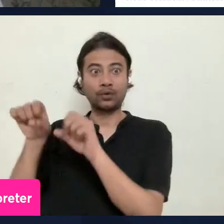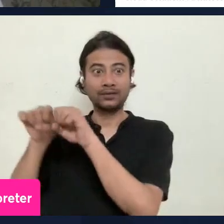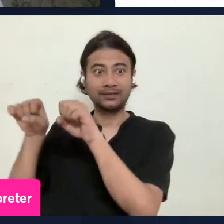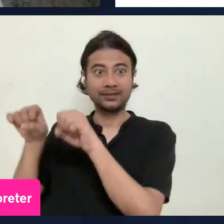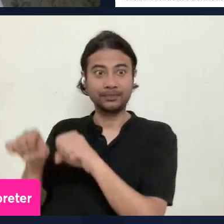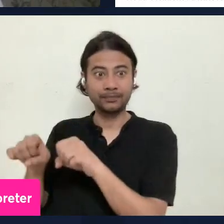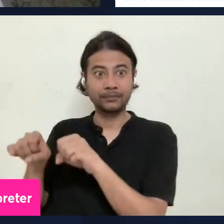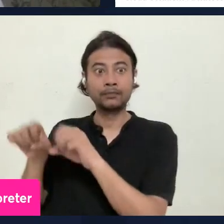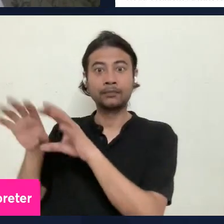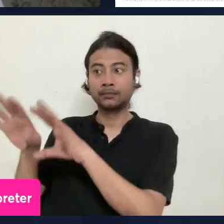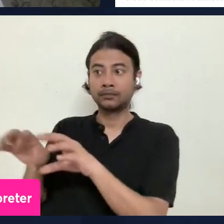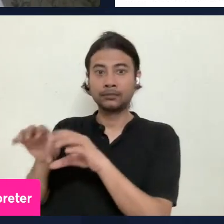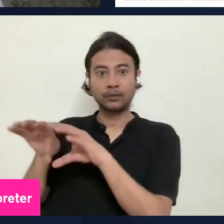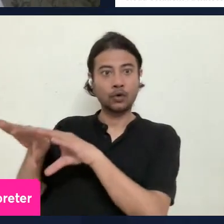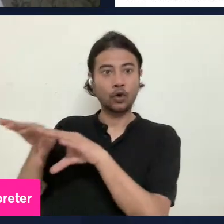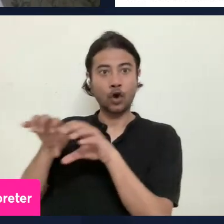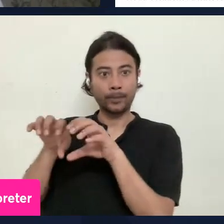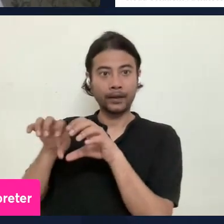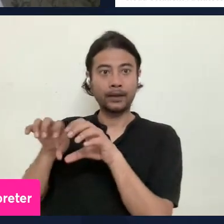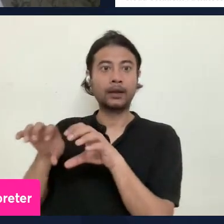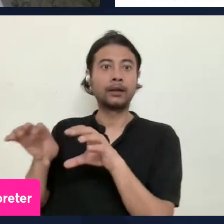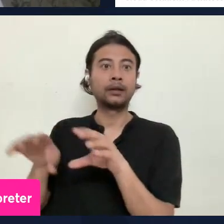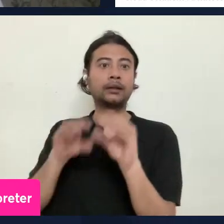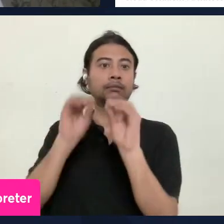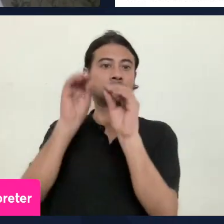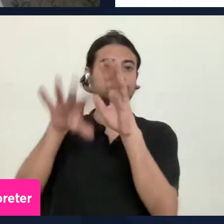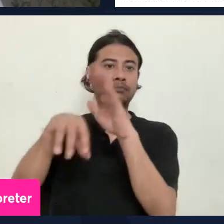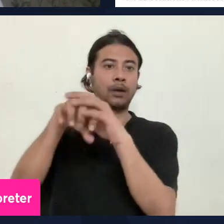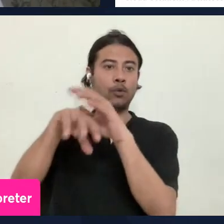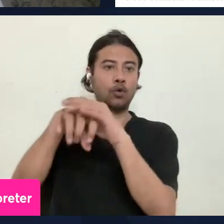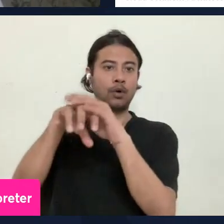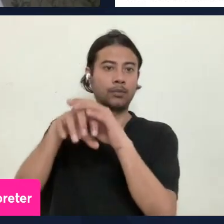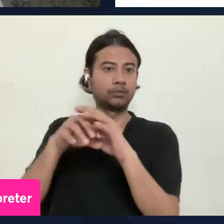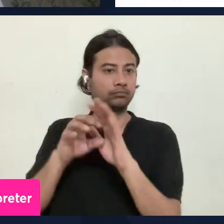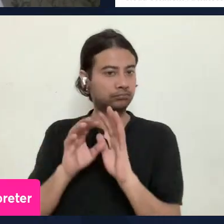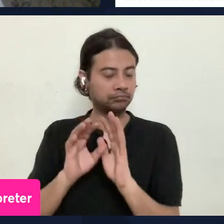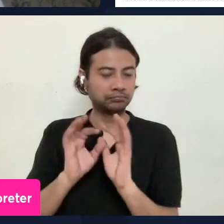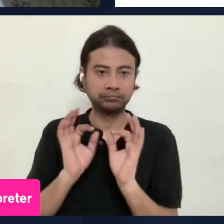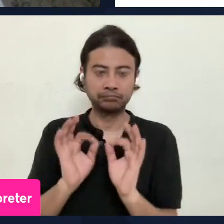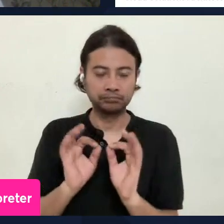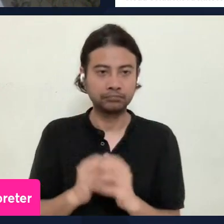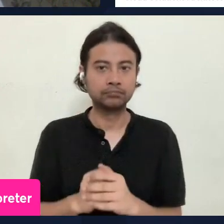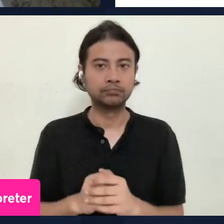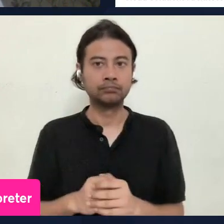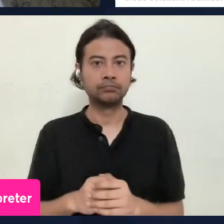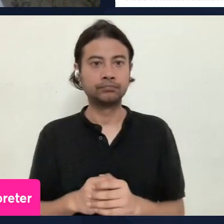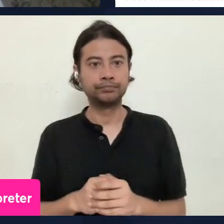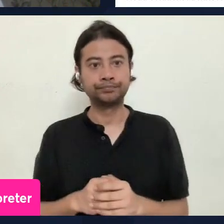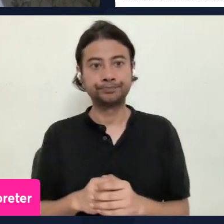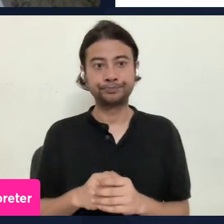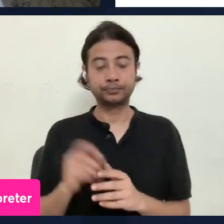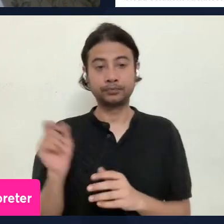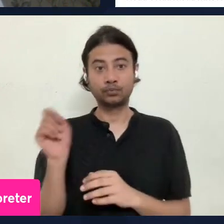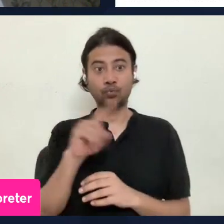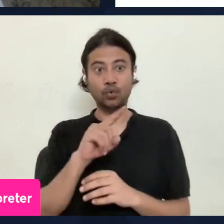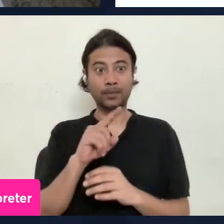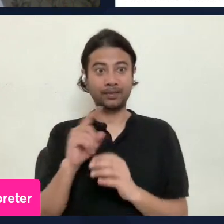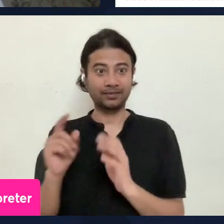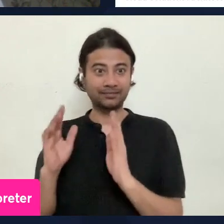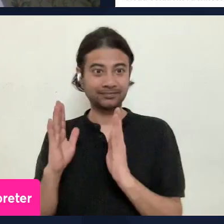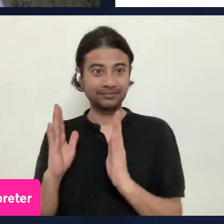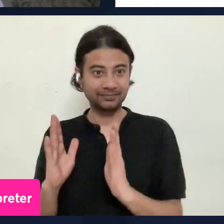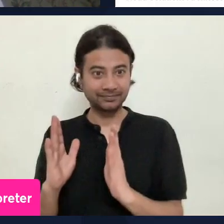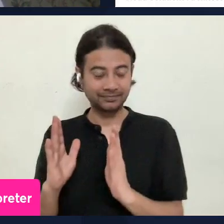across, file copy across the network. And then during that time, just after that